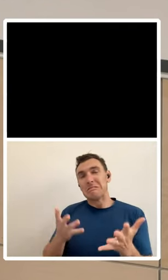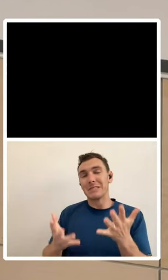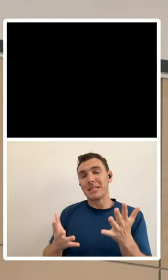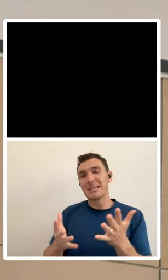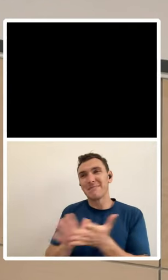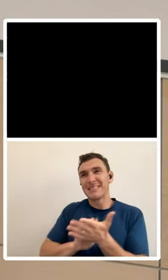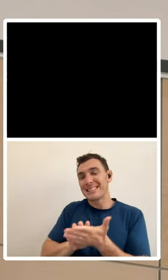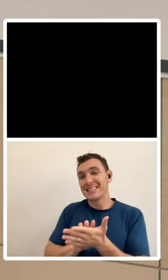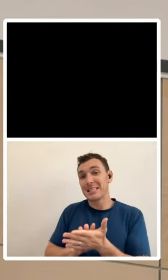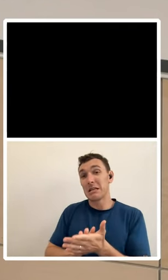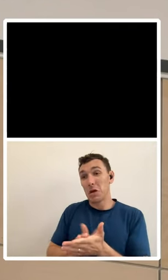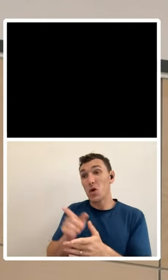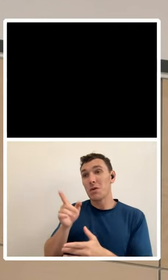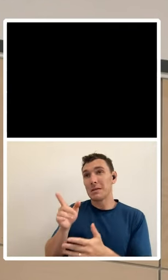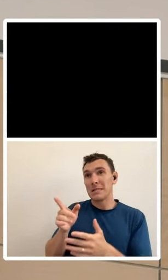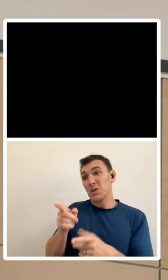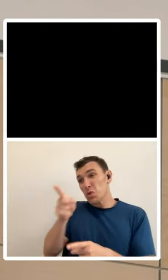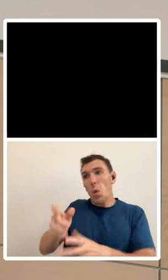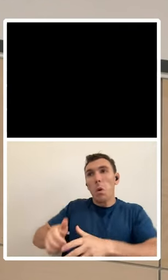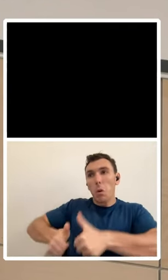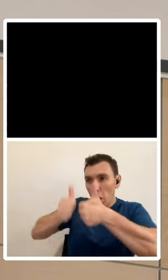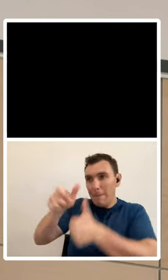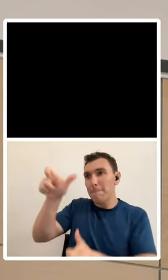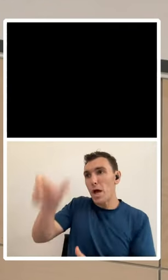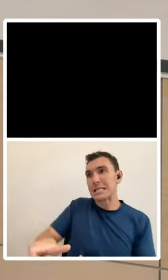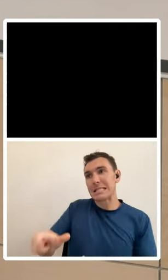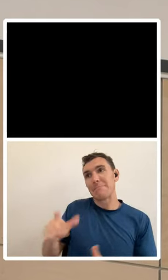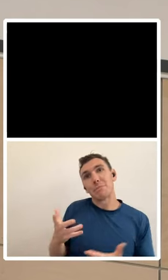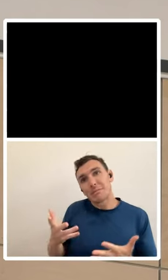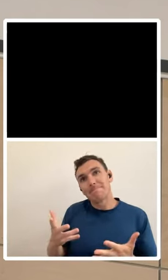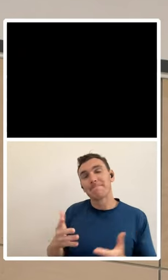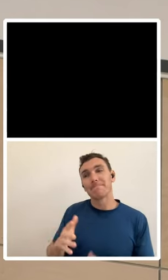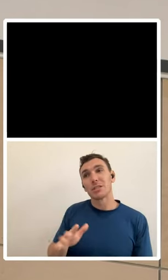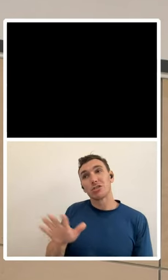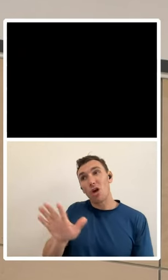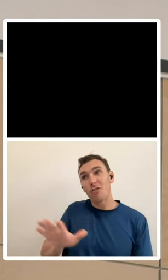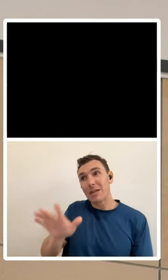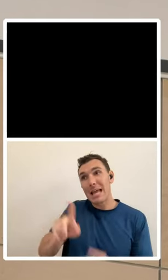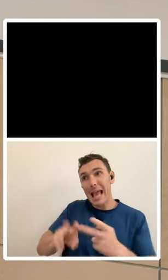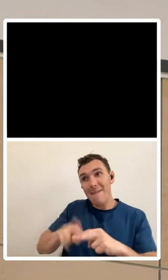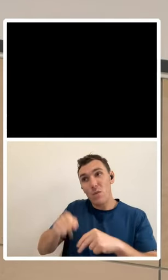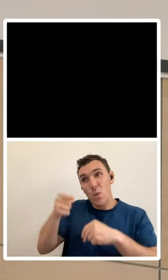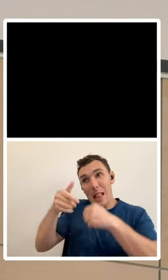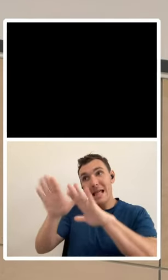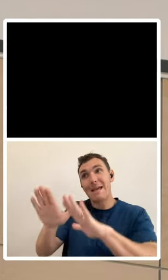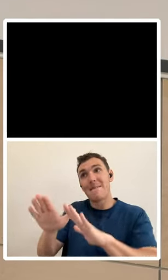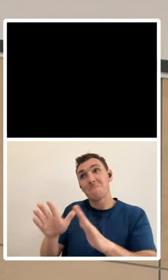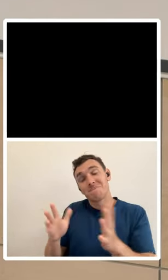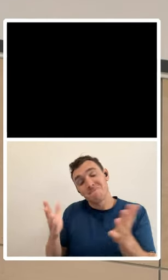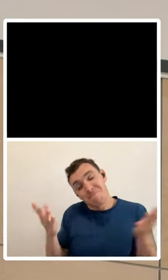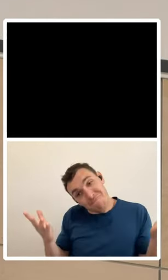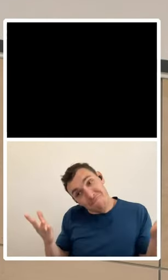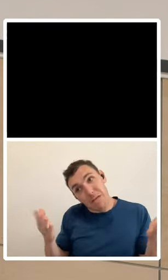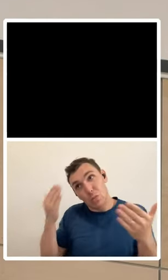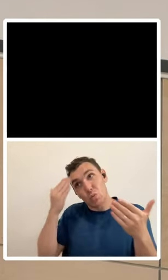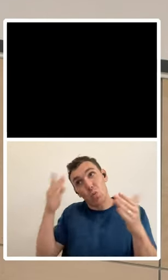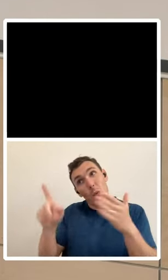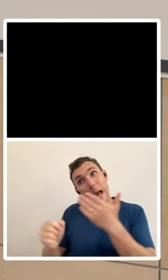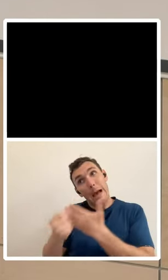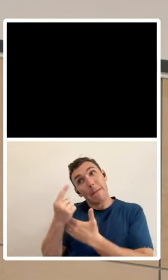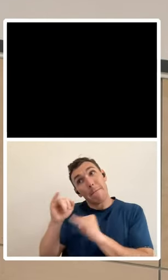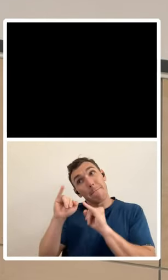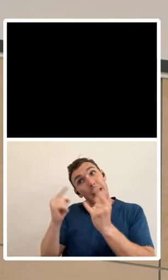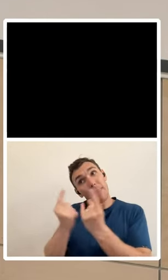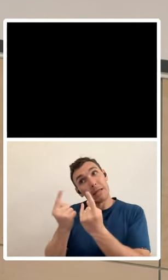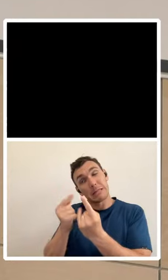what I really wanted to do with the book, obviously you know me through political campaigning, and a lot of people here will know me through political campaigning, and I'm a political campaigner,